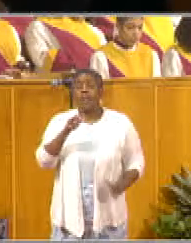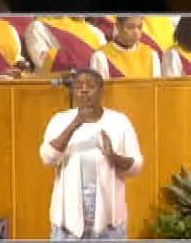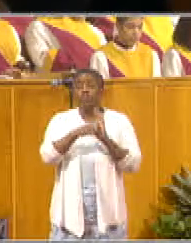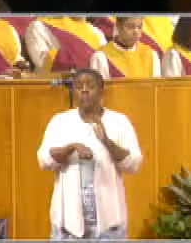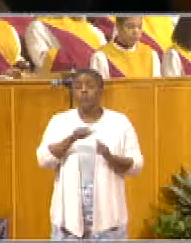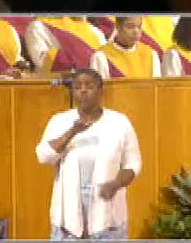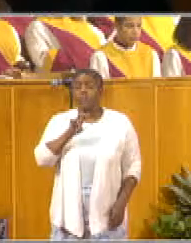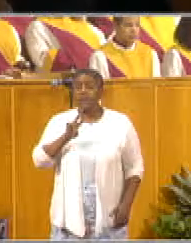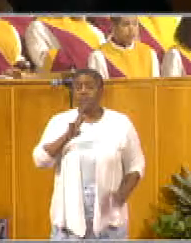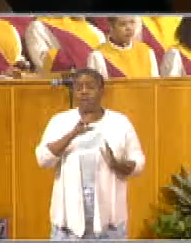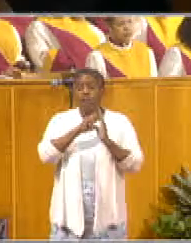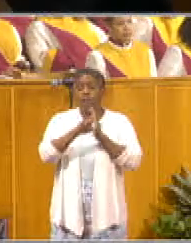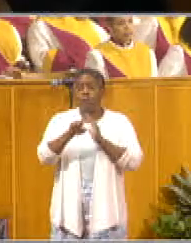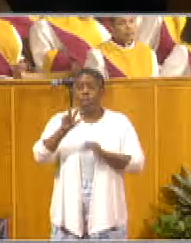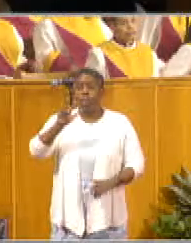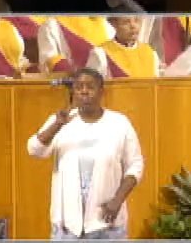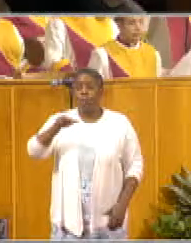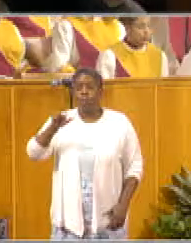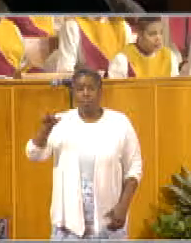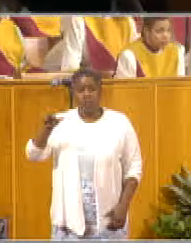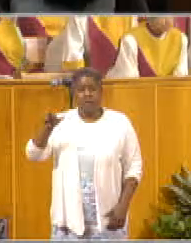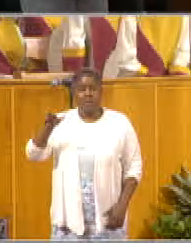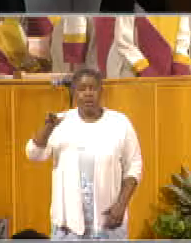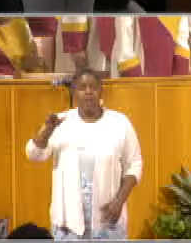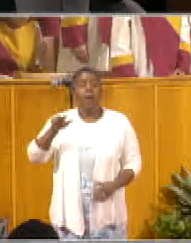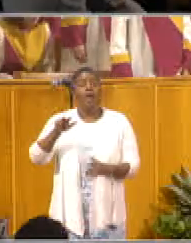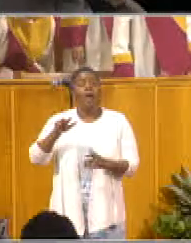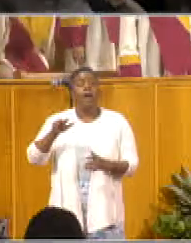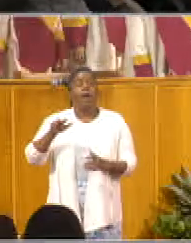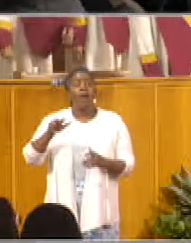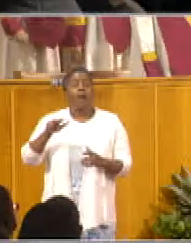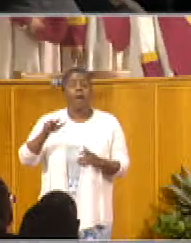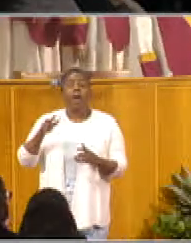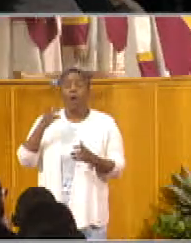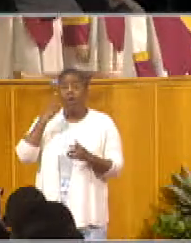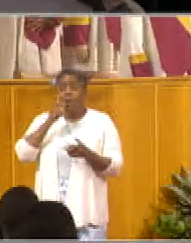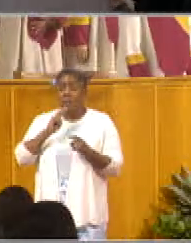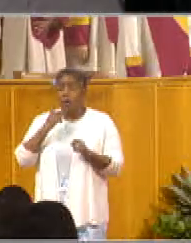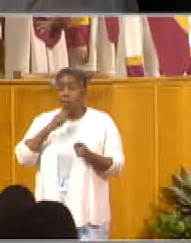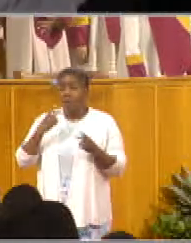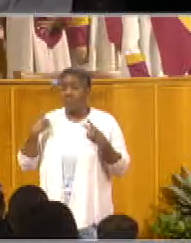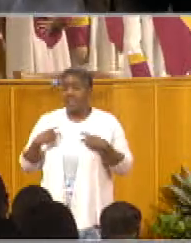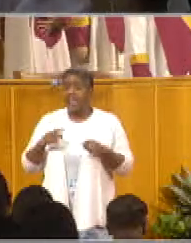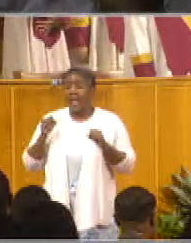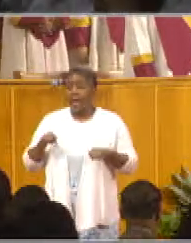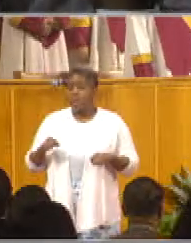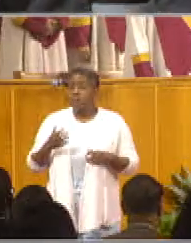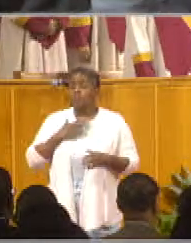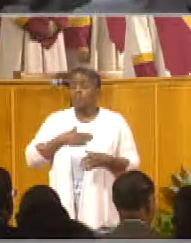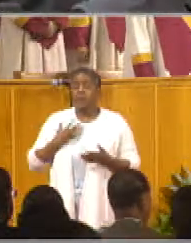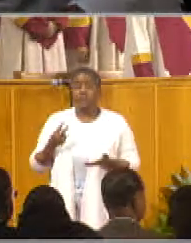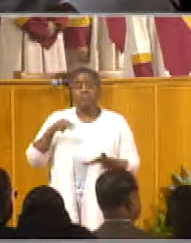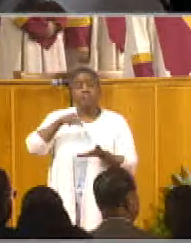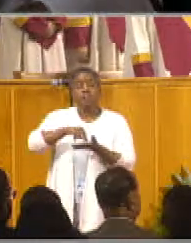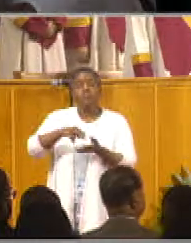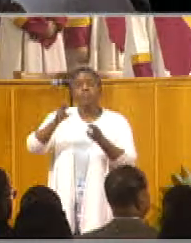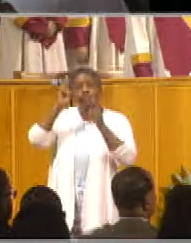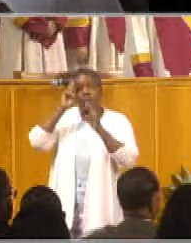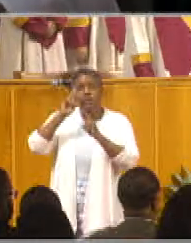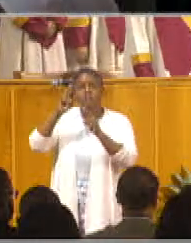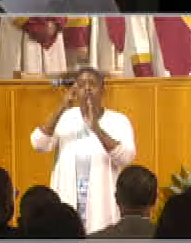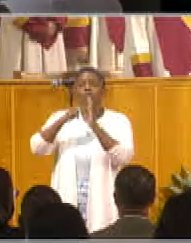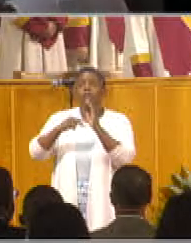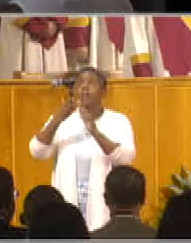chapter 27, verse 33 and following. It's our custom to ask those who are physically able to join in with us as we reverence the reading of God's holy